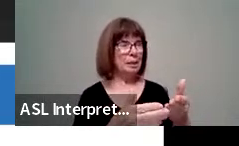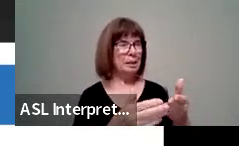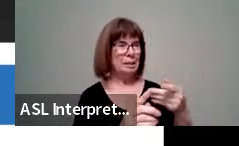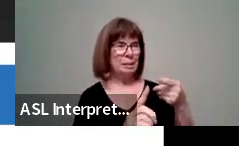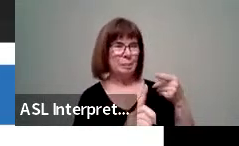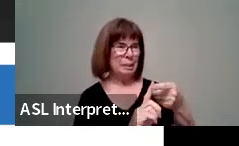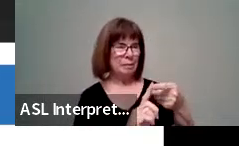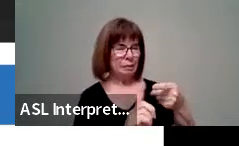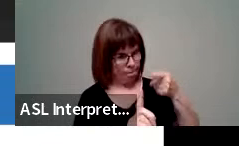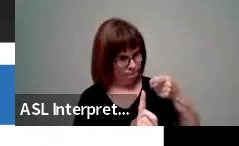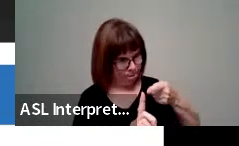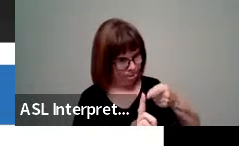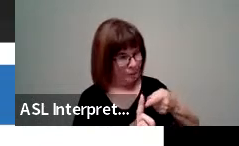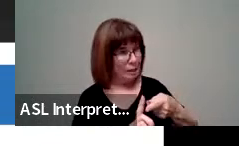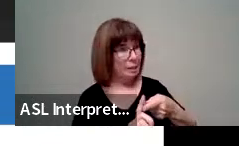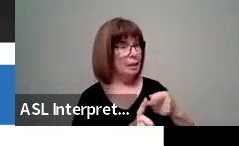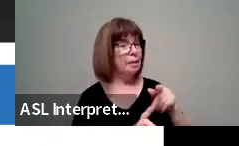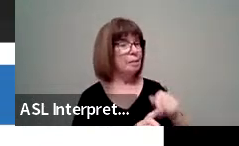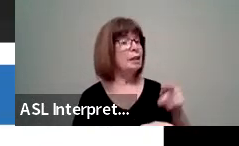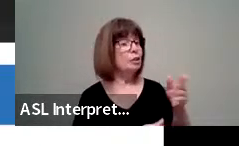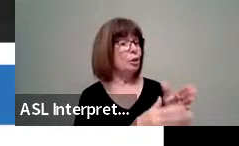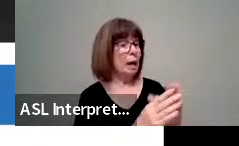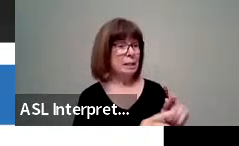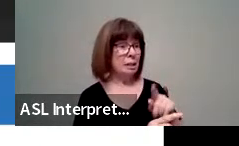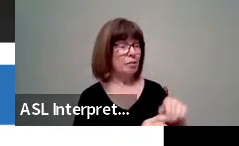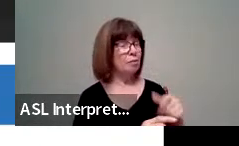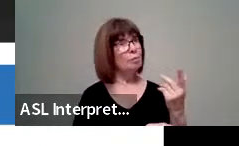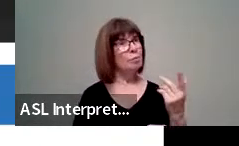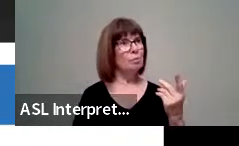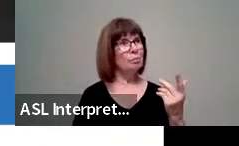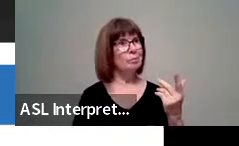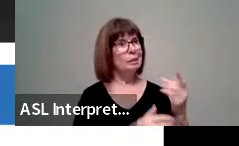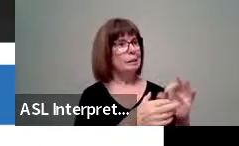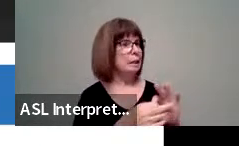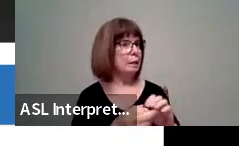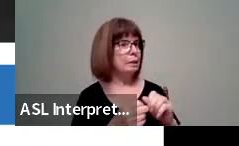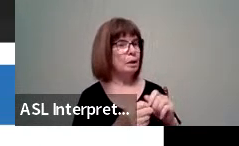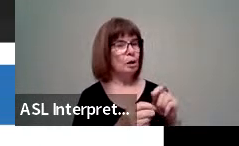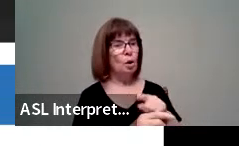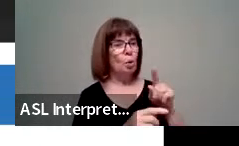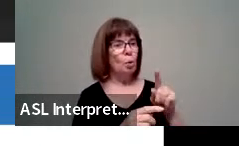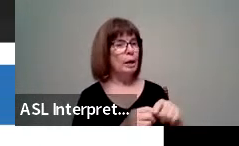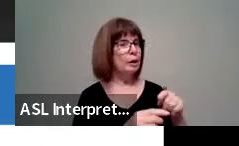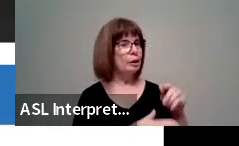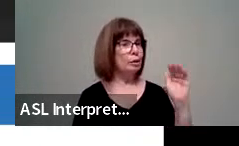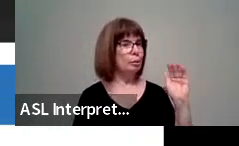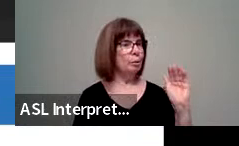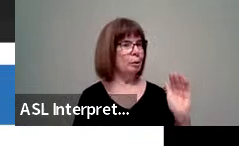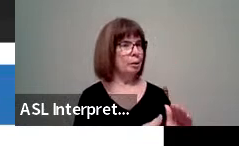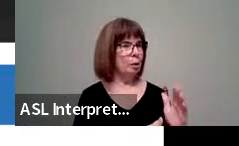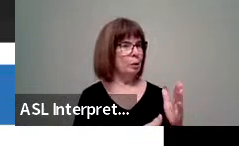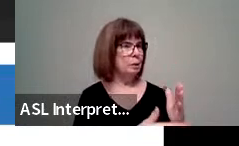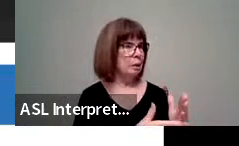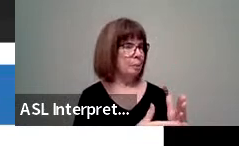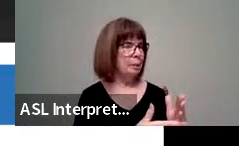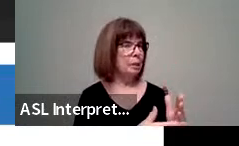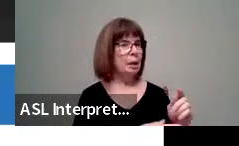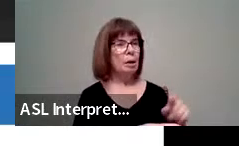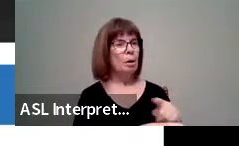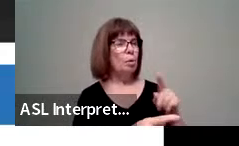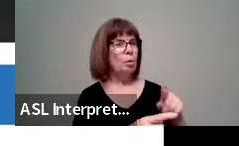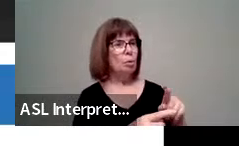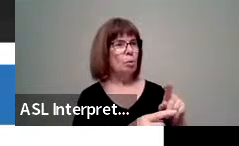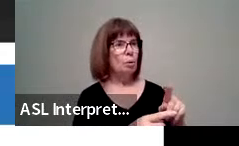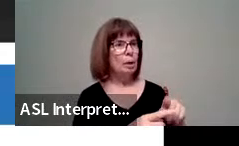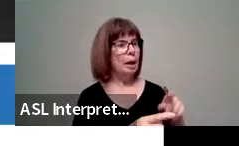detail, Dr. Rhodes, that you're asking about in terms of when are you sunsetting these things and when not. And it